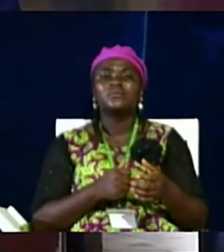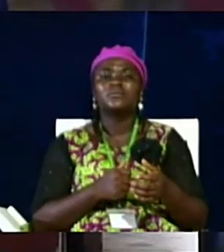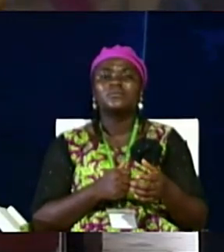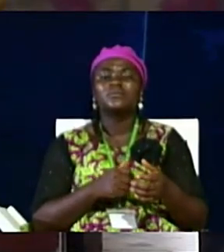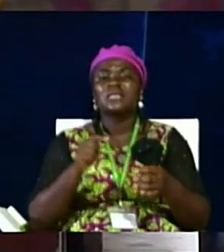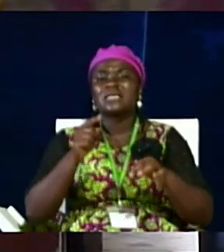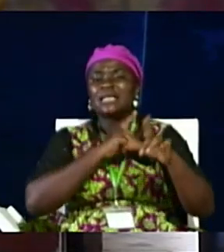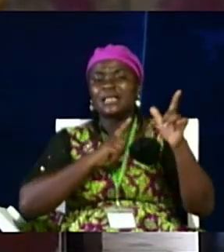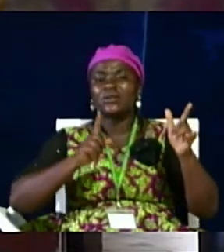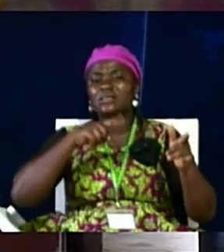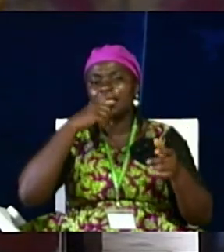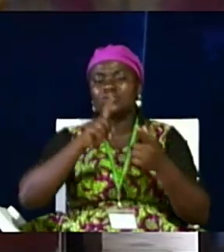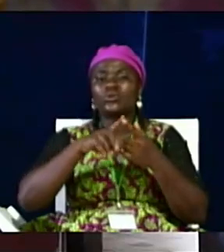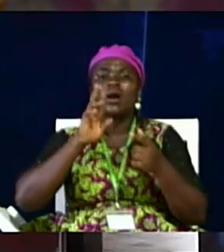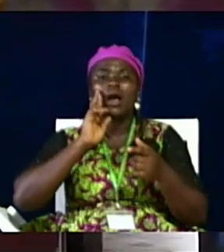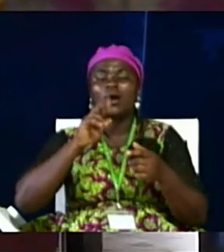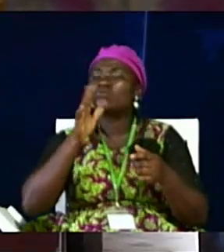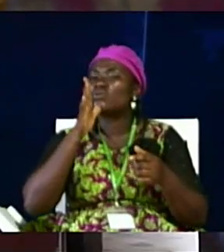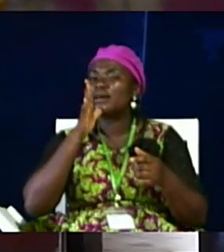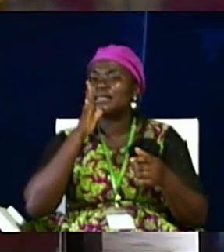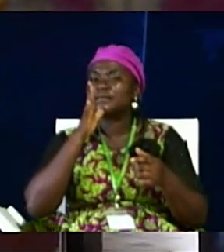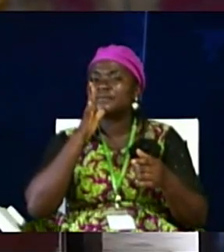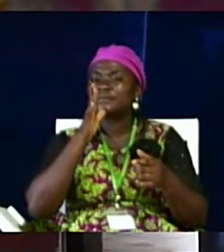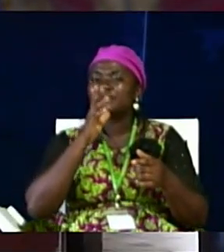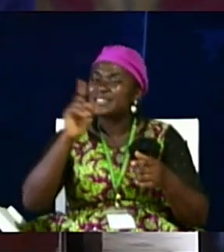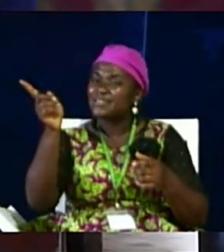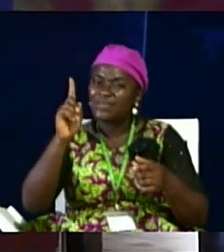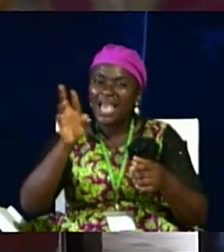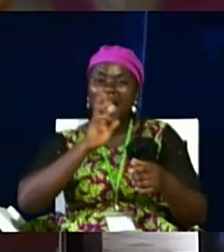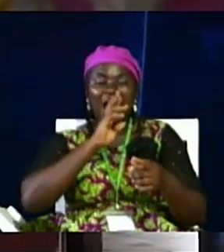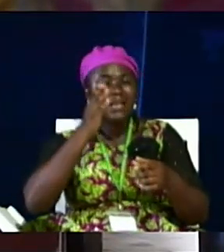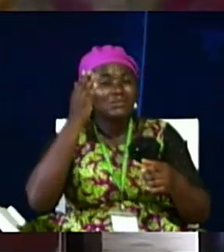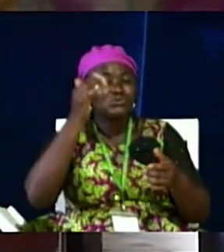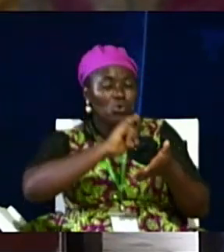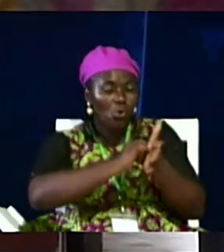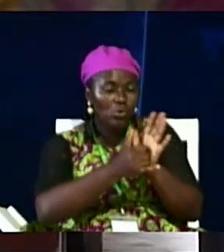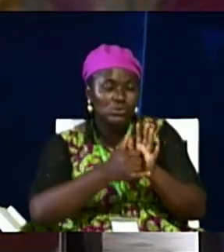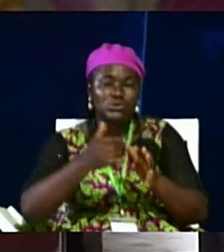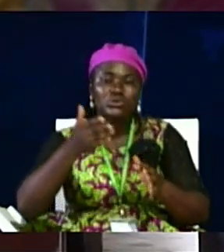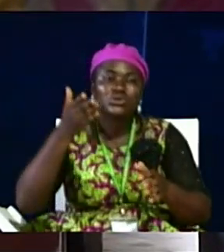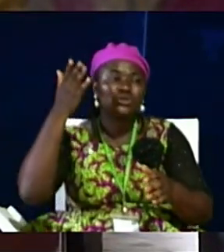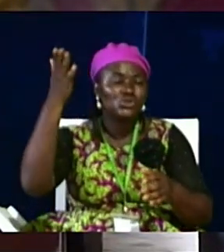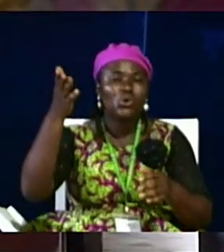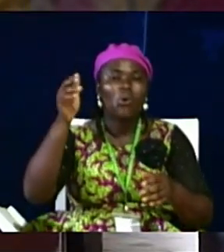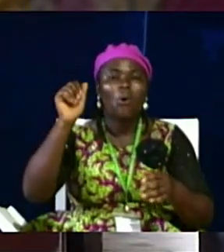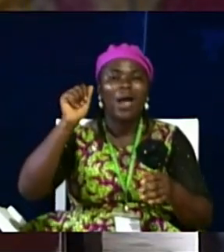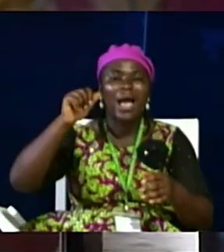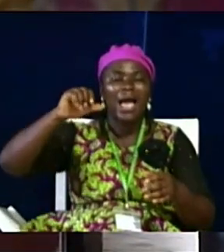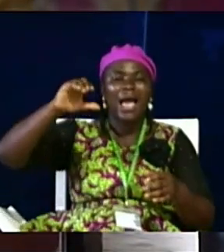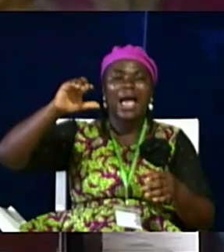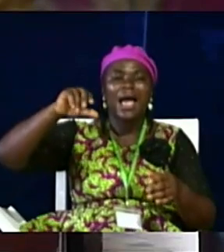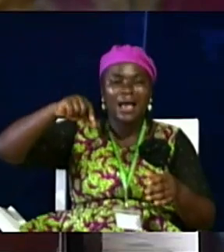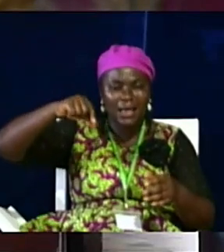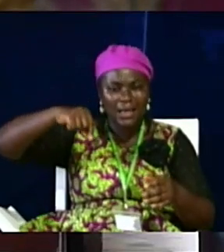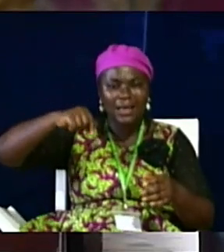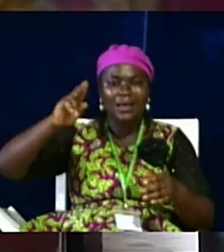Lord said unto her, woman, where are those your accusers? And the woman said,